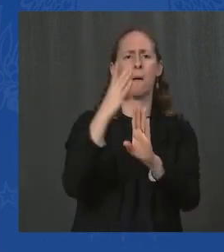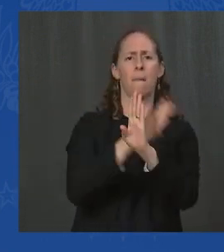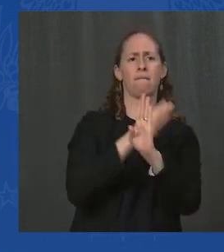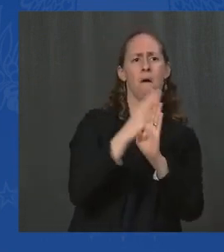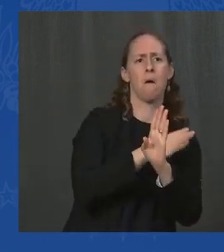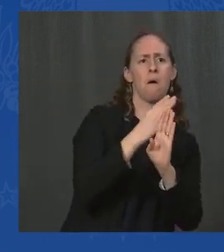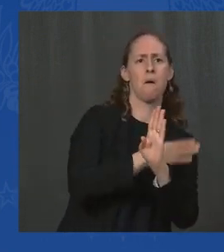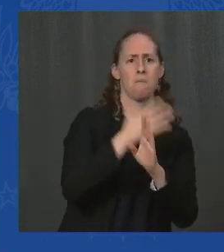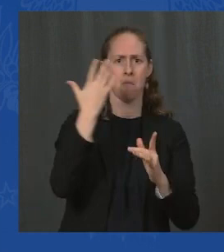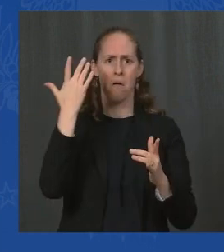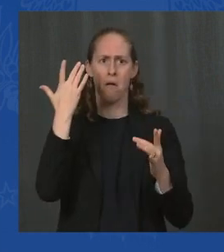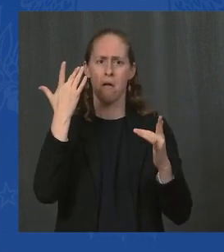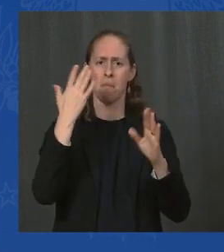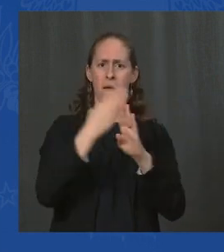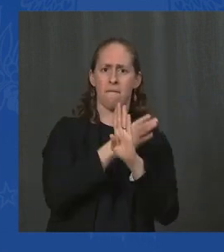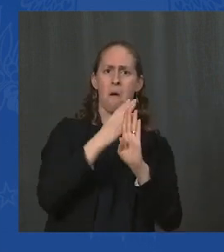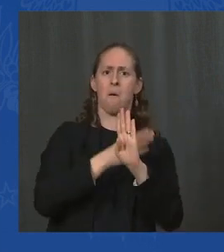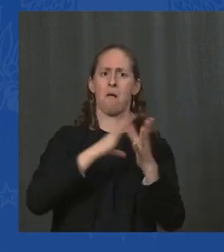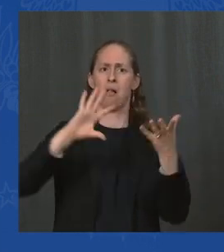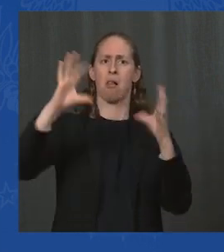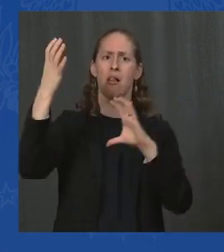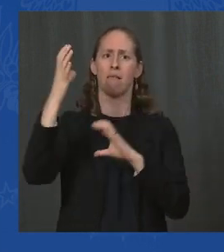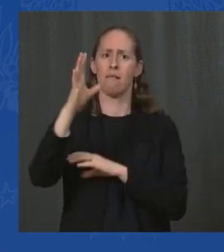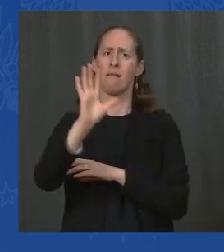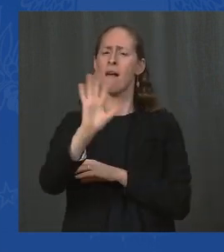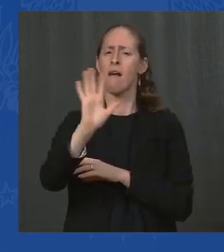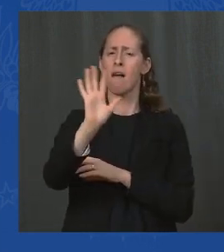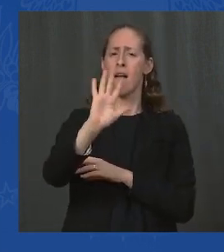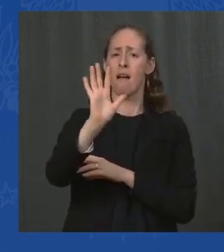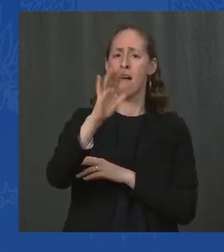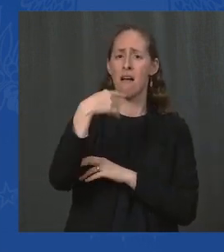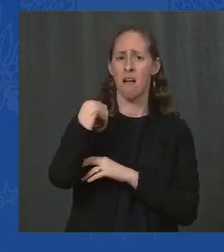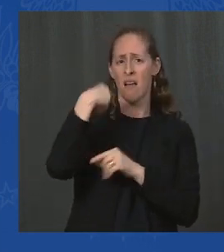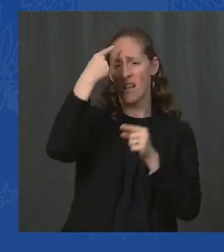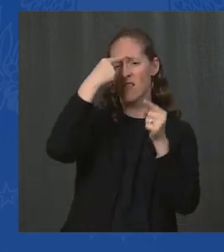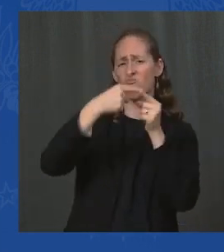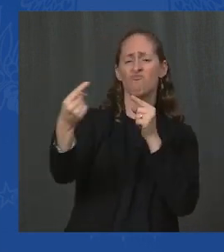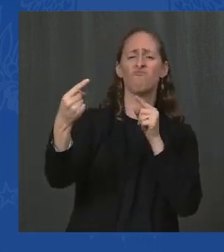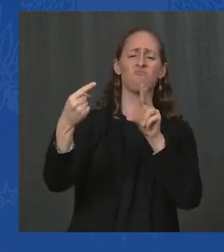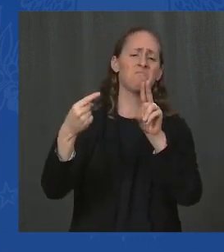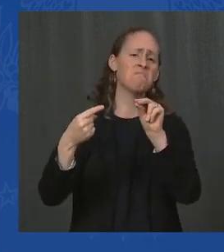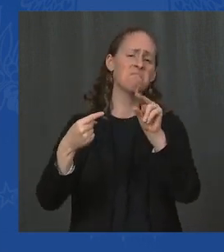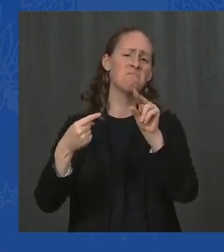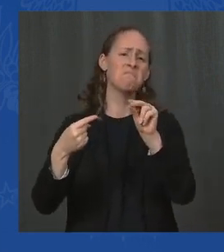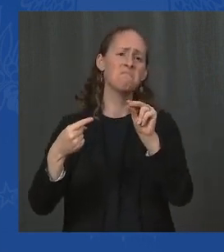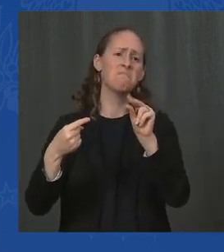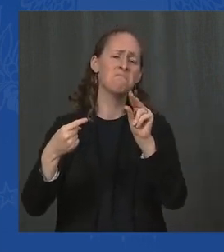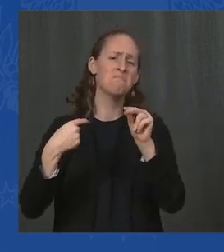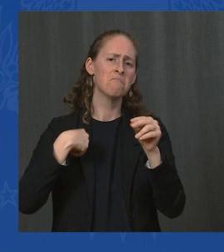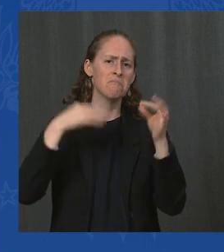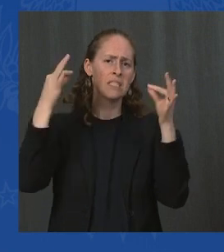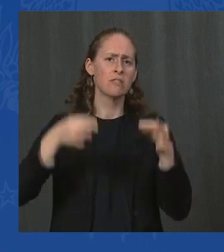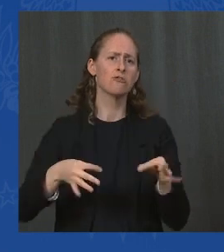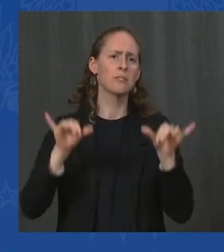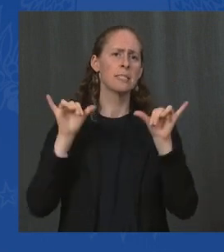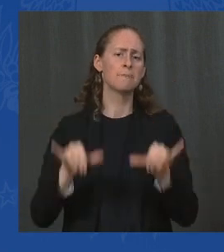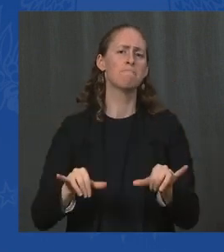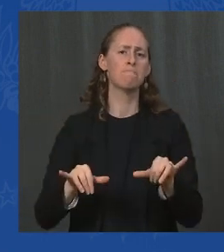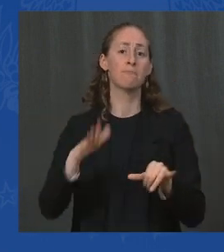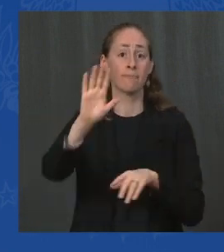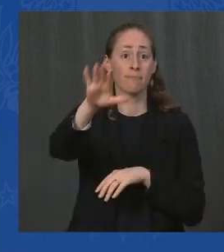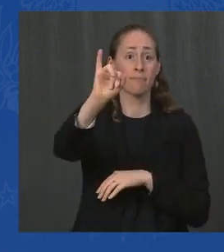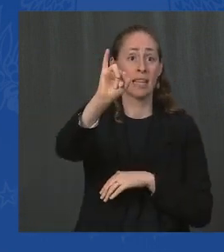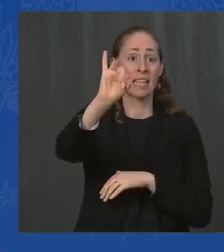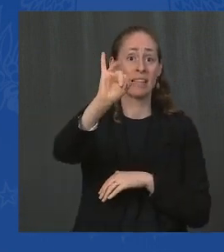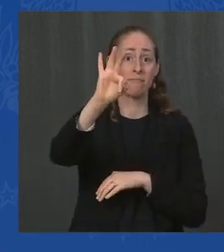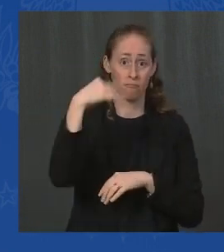I respectfully disagree. Imagine if we'd begun evacuations in June or July, bringing